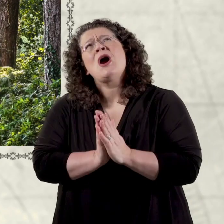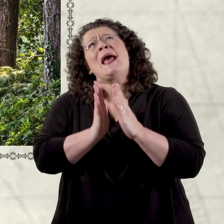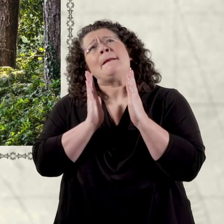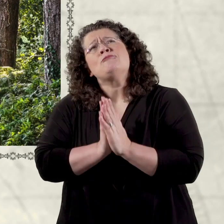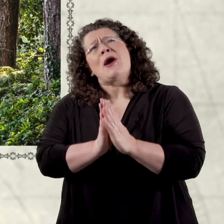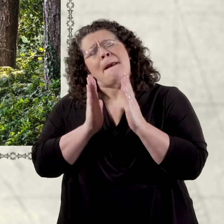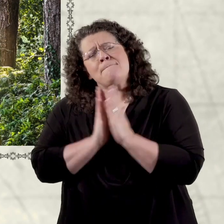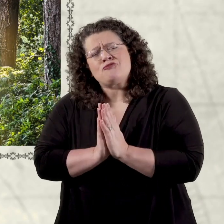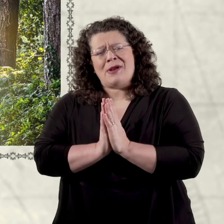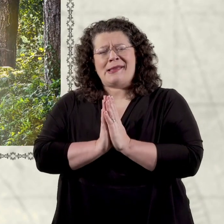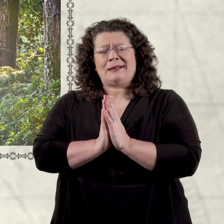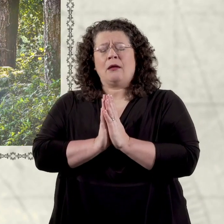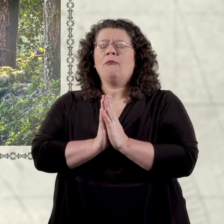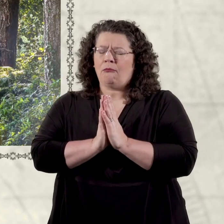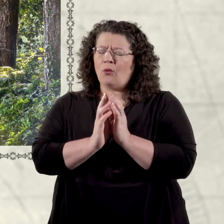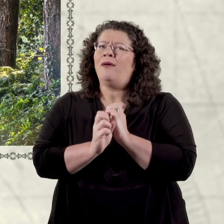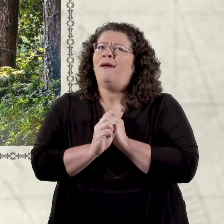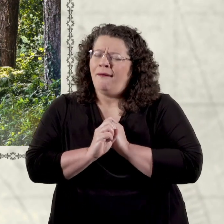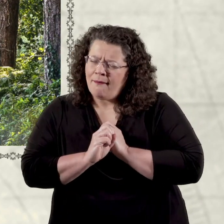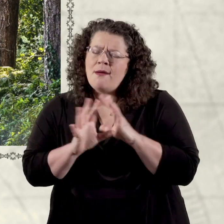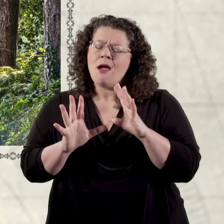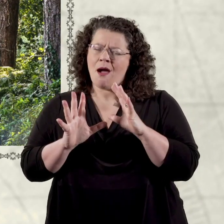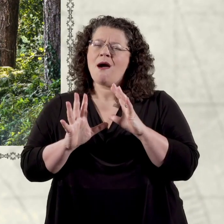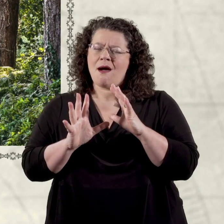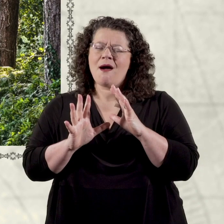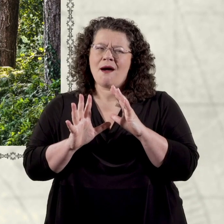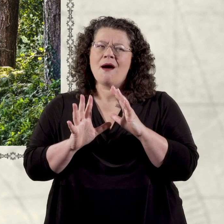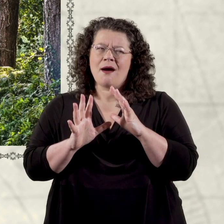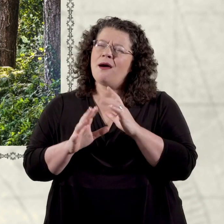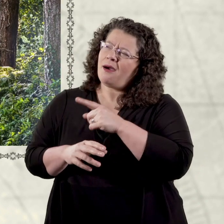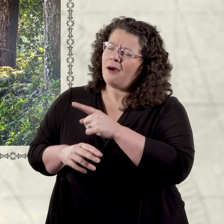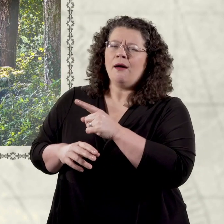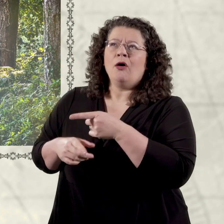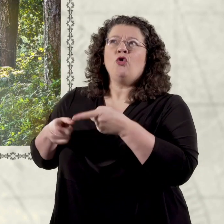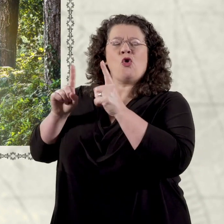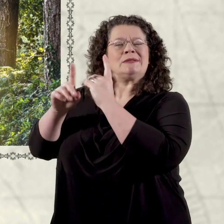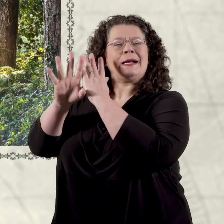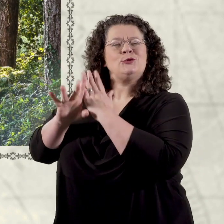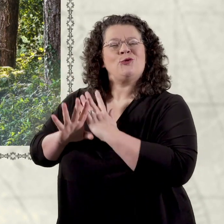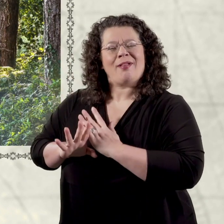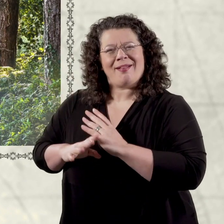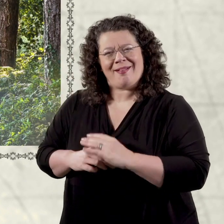praying. It was pretty clear to me that she was God's angel.